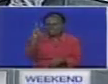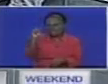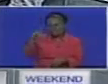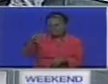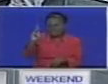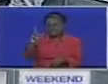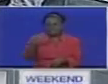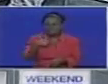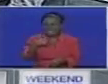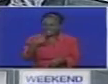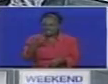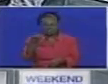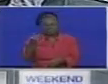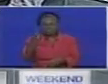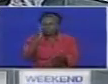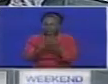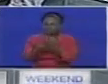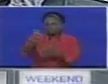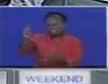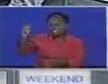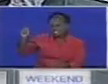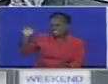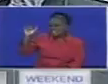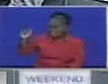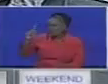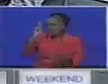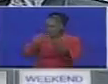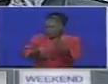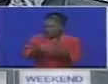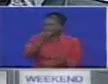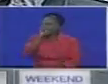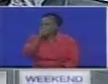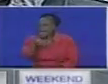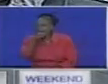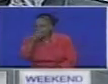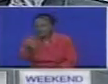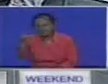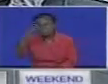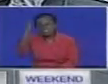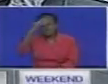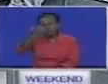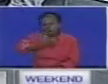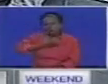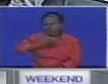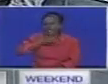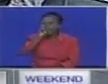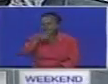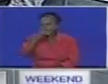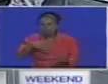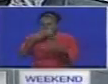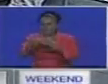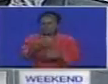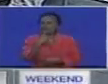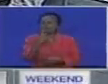I would put it that TNA is actually KANU, because we know the owner of KANU after President Moi